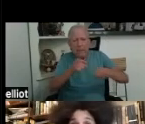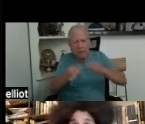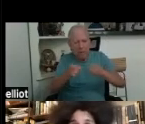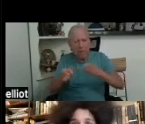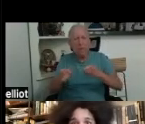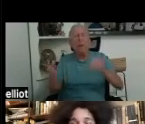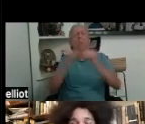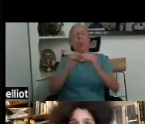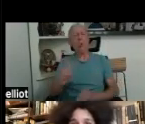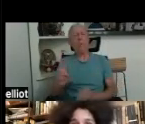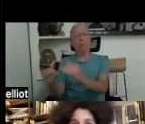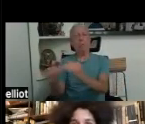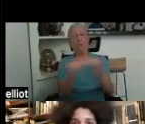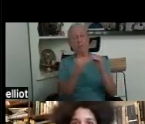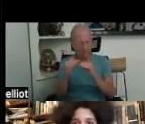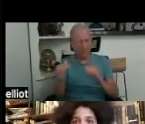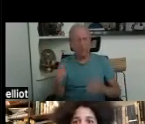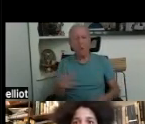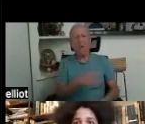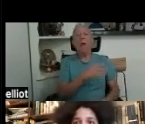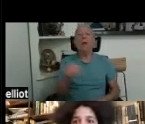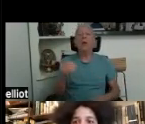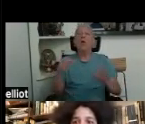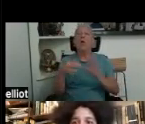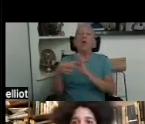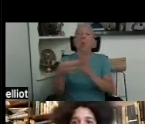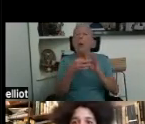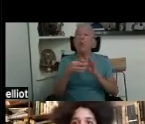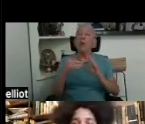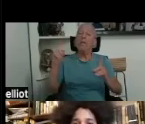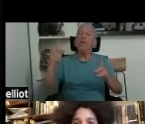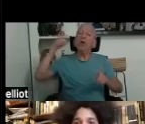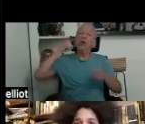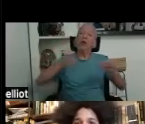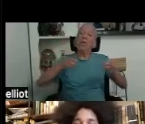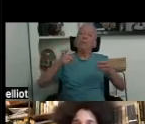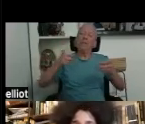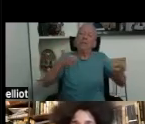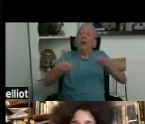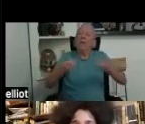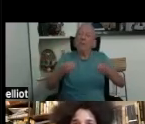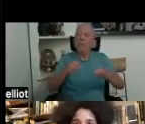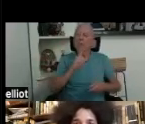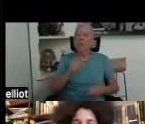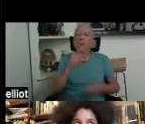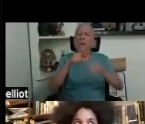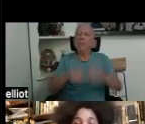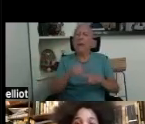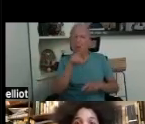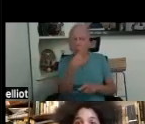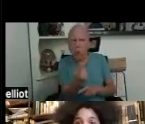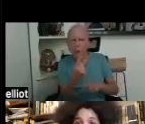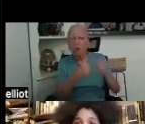More significantly, cooperative governance does not rely upon a single legal structure.